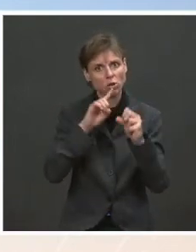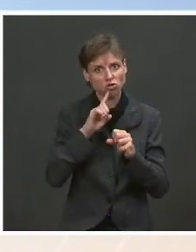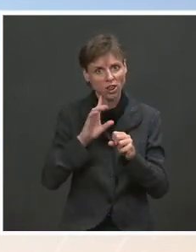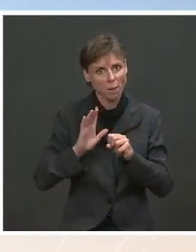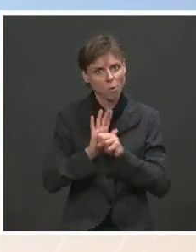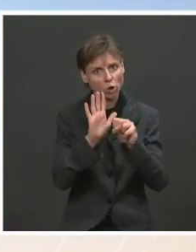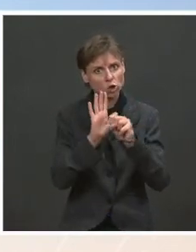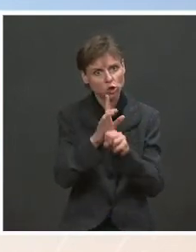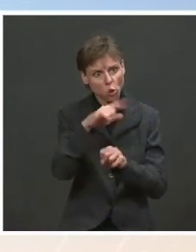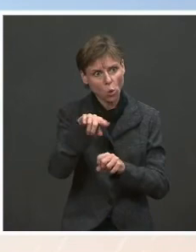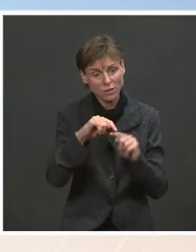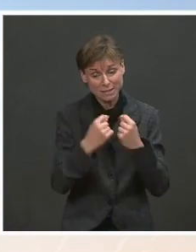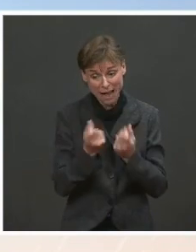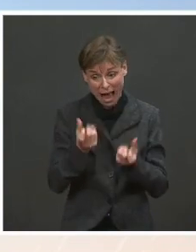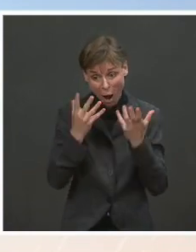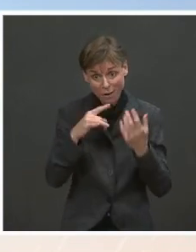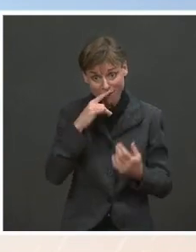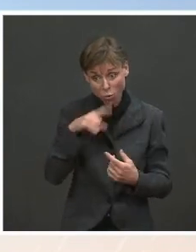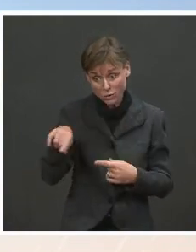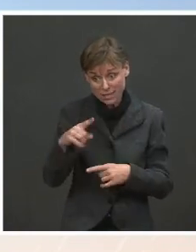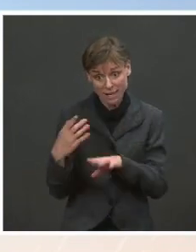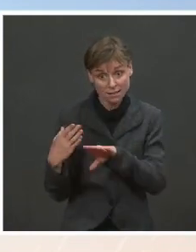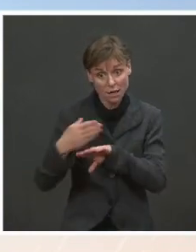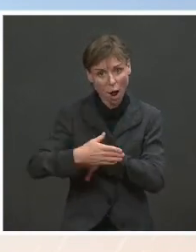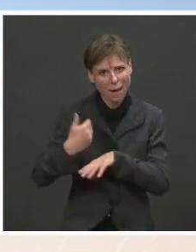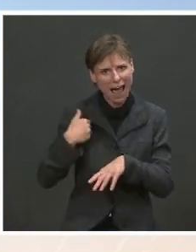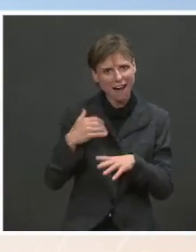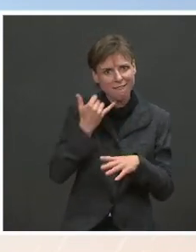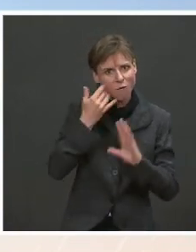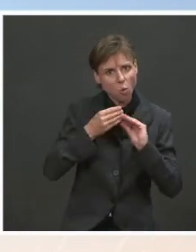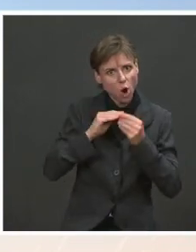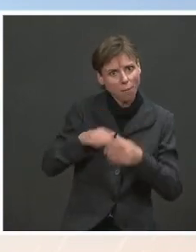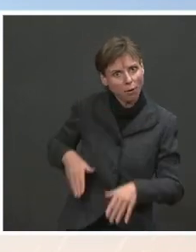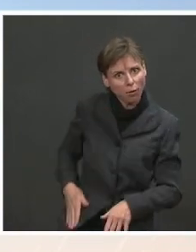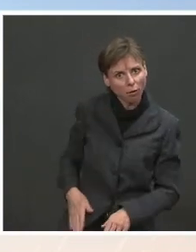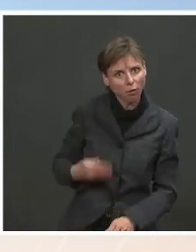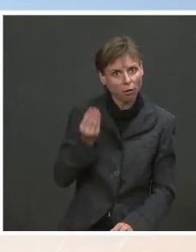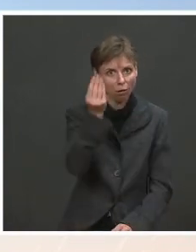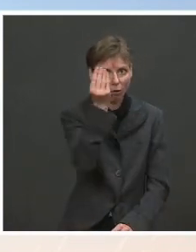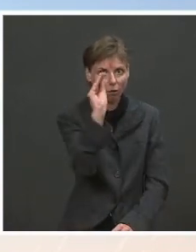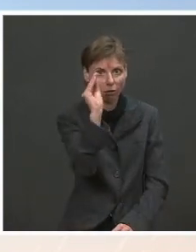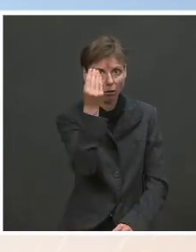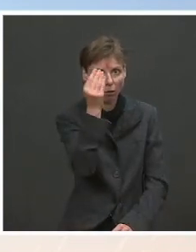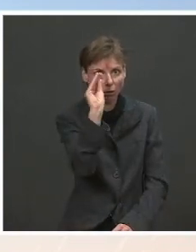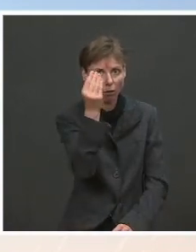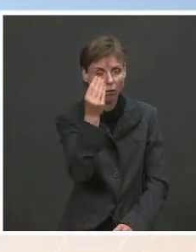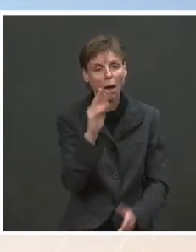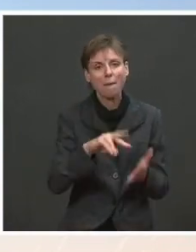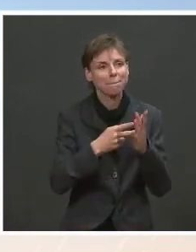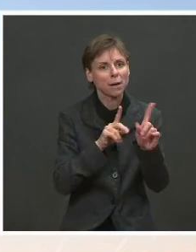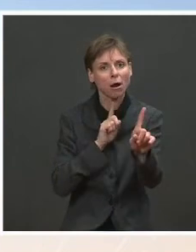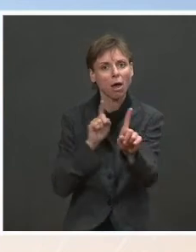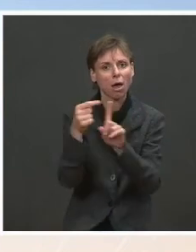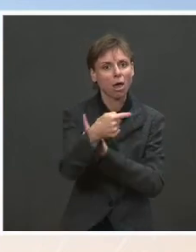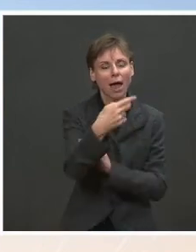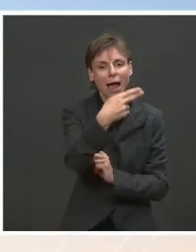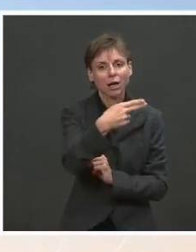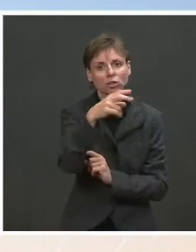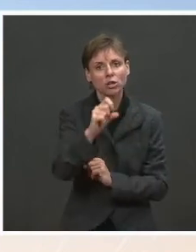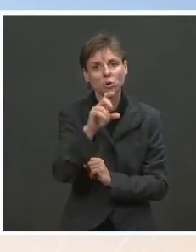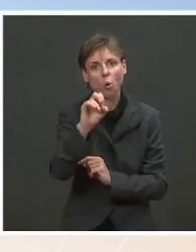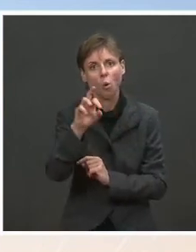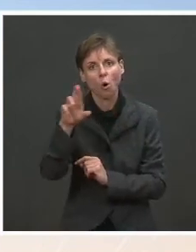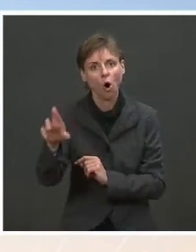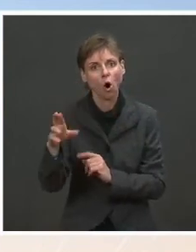these kids, when they come across the border, have a phone number in their pocket, and can we embed HHS and ORR in the system, in the